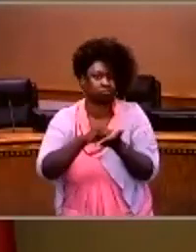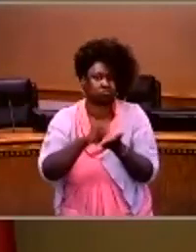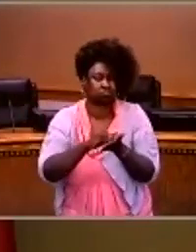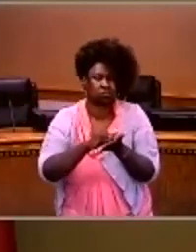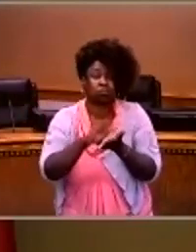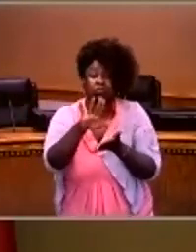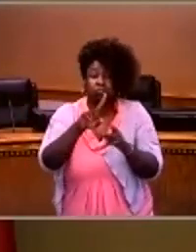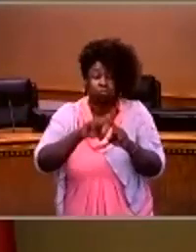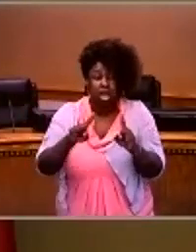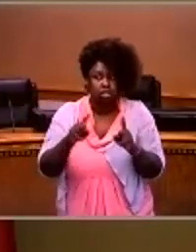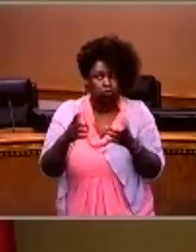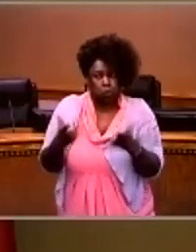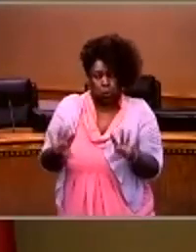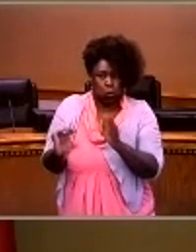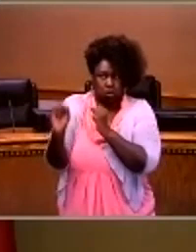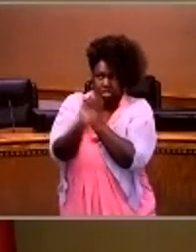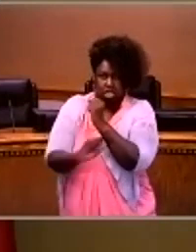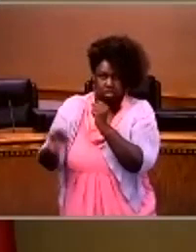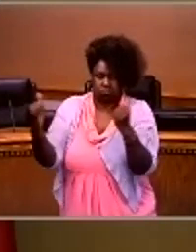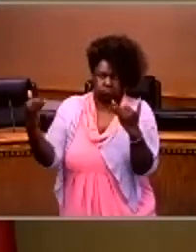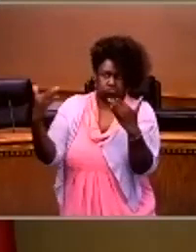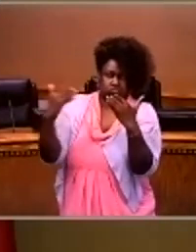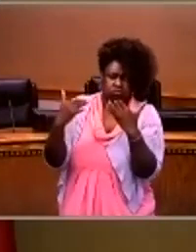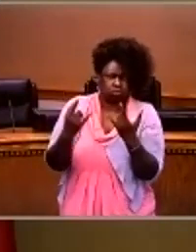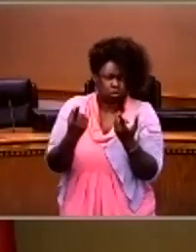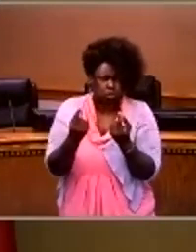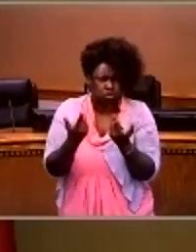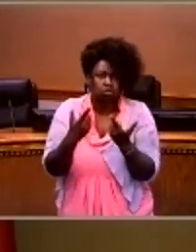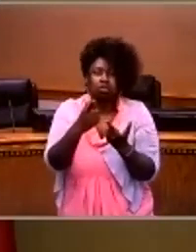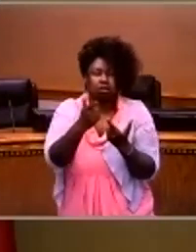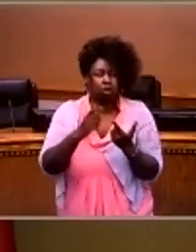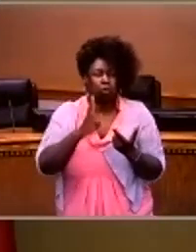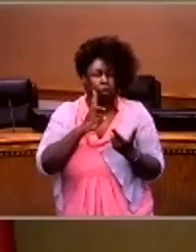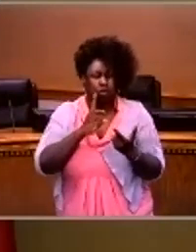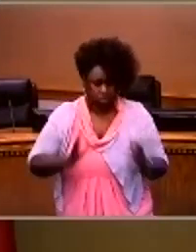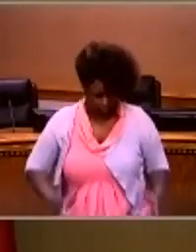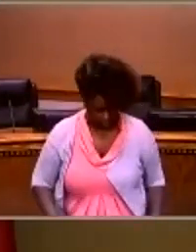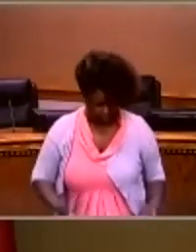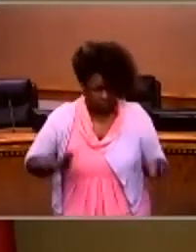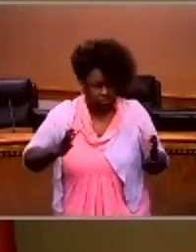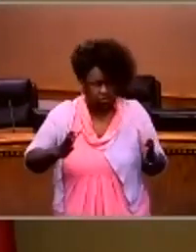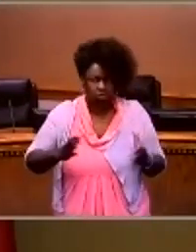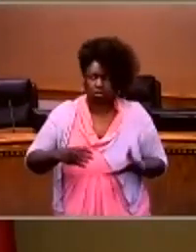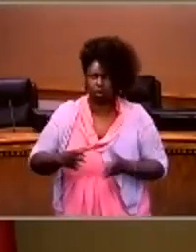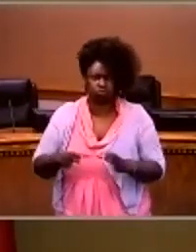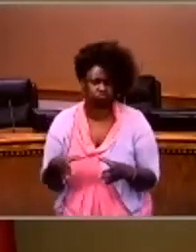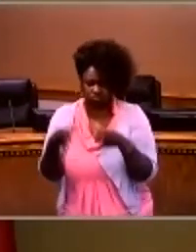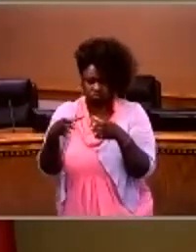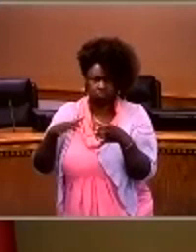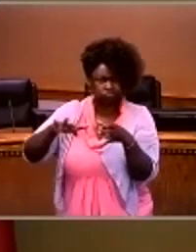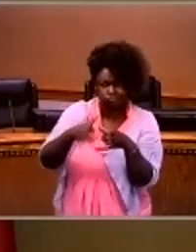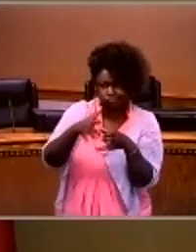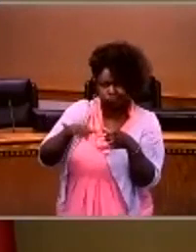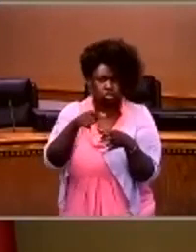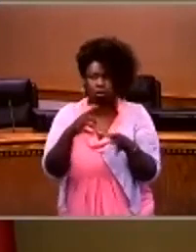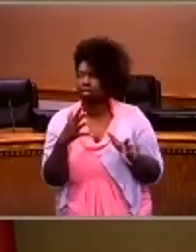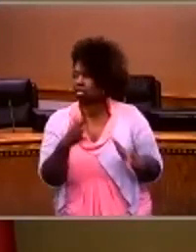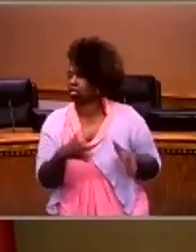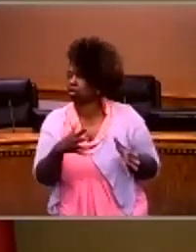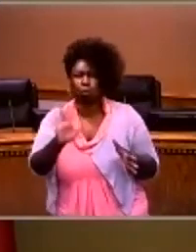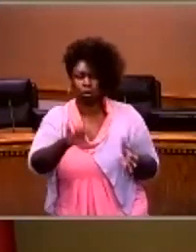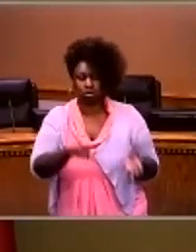those water containing devices or containers can become breeding grounds for mosquitoes. Sun